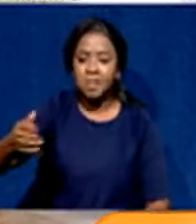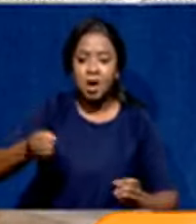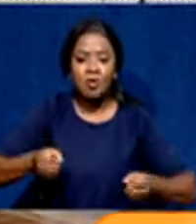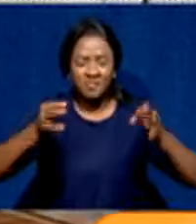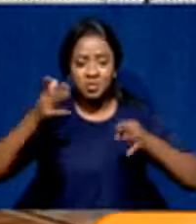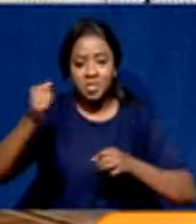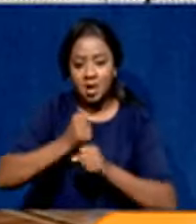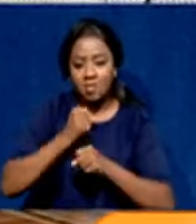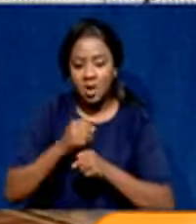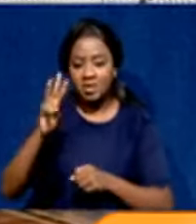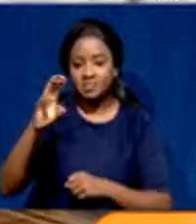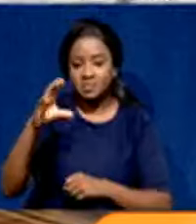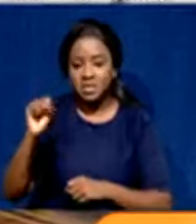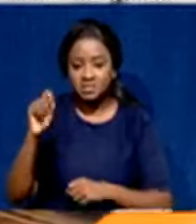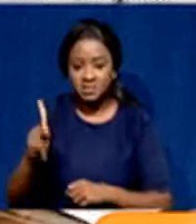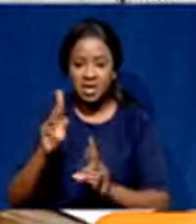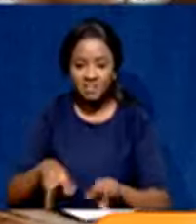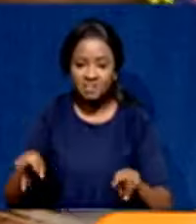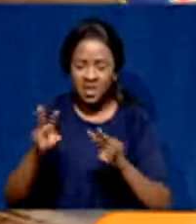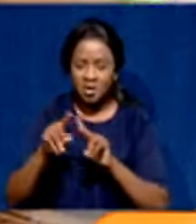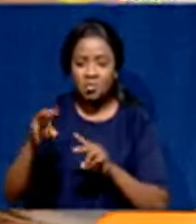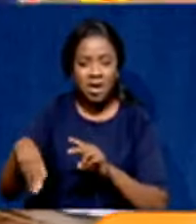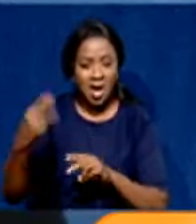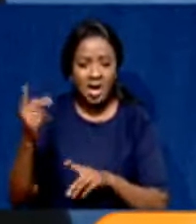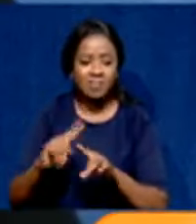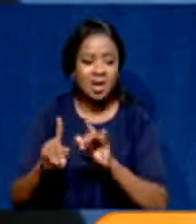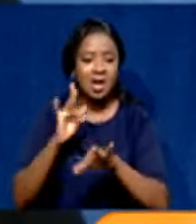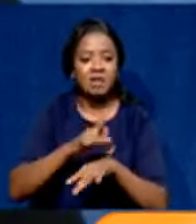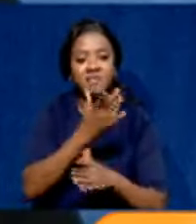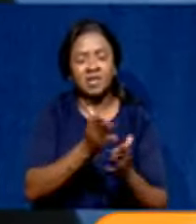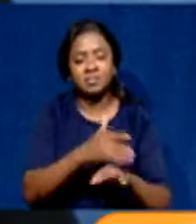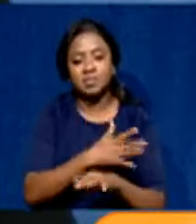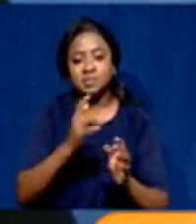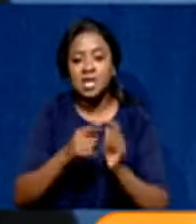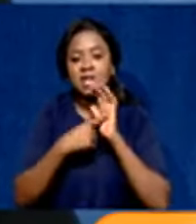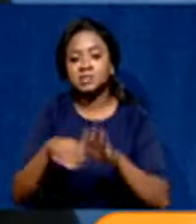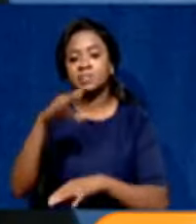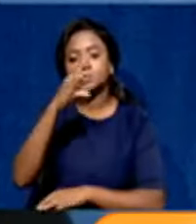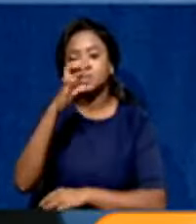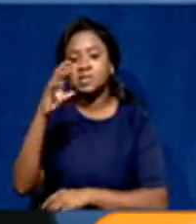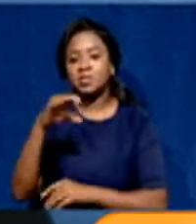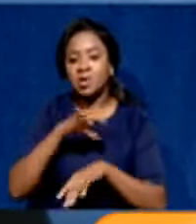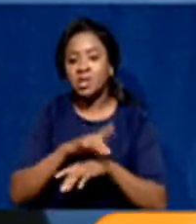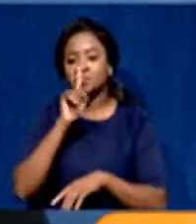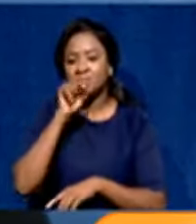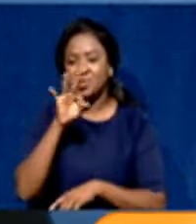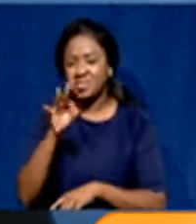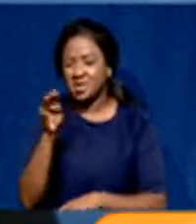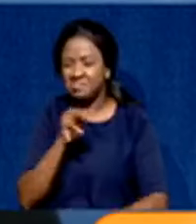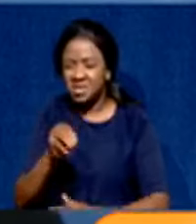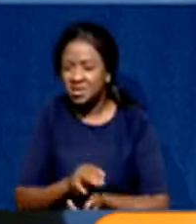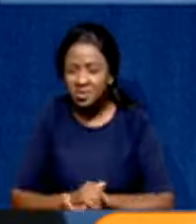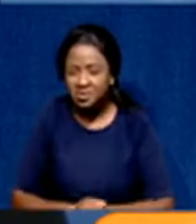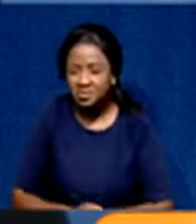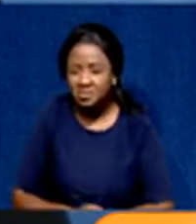at MCSK to the detriment of artists. A CEO earning 1.3 million.